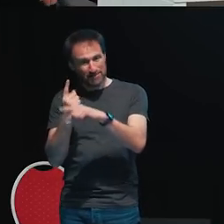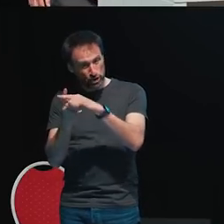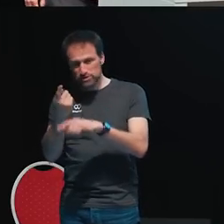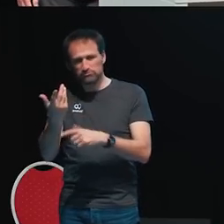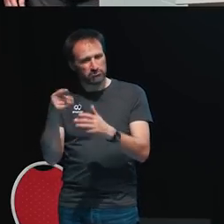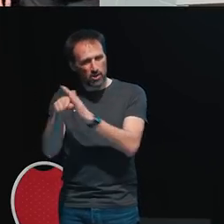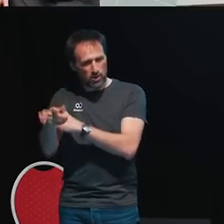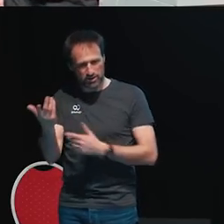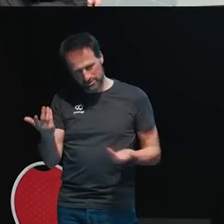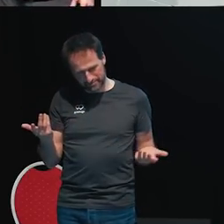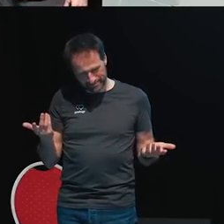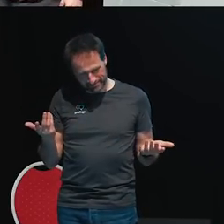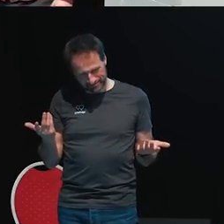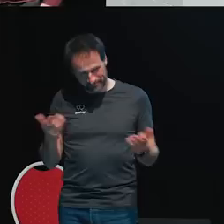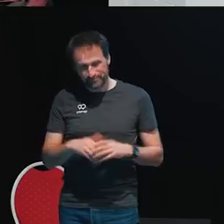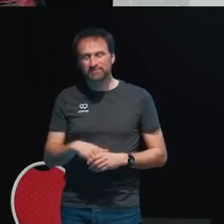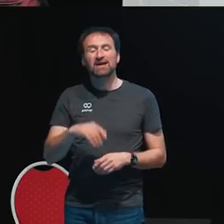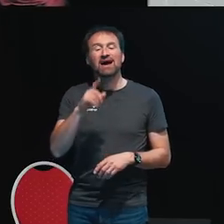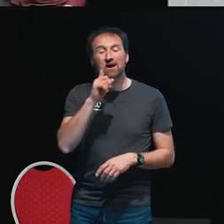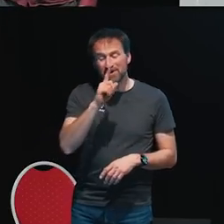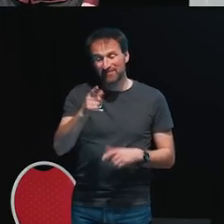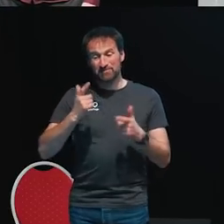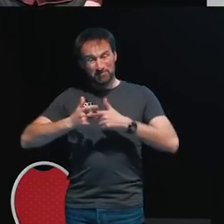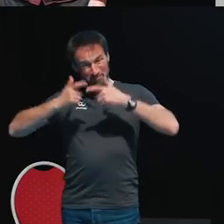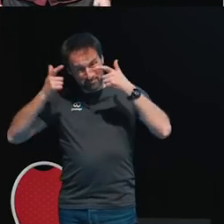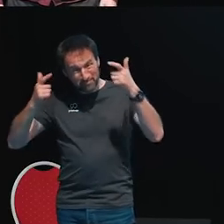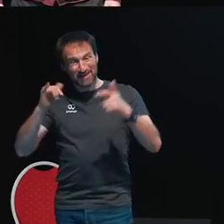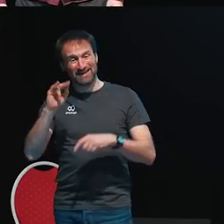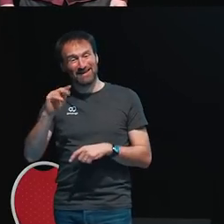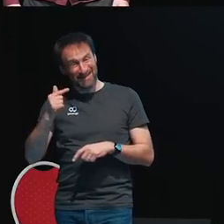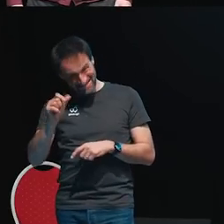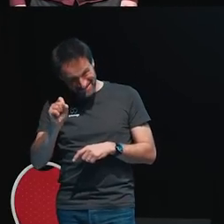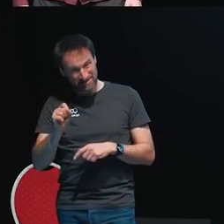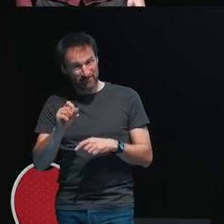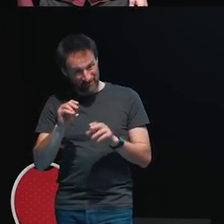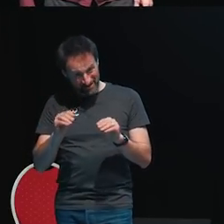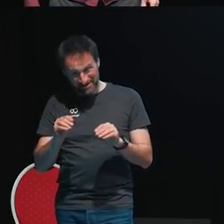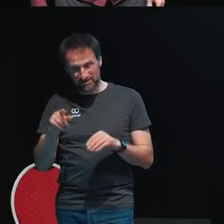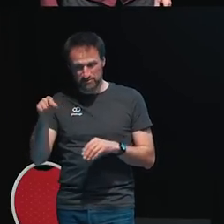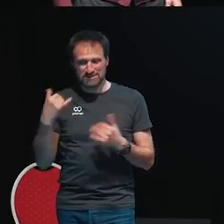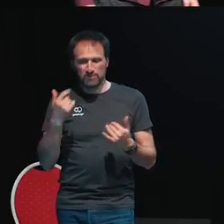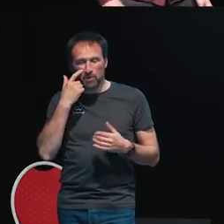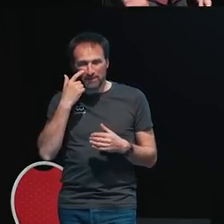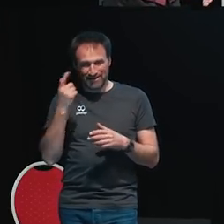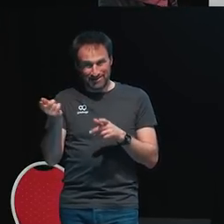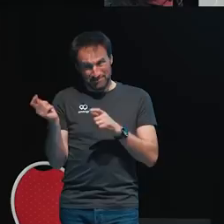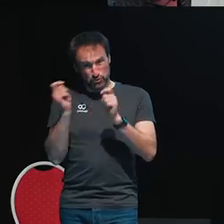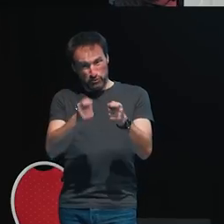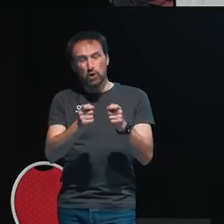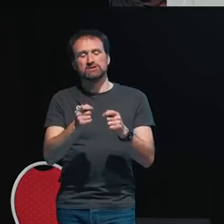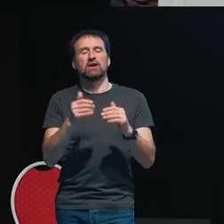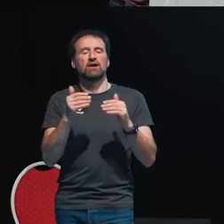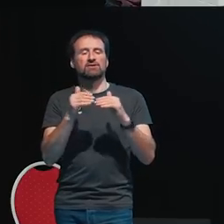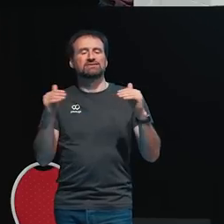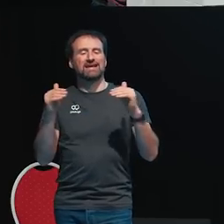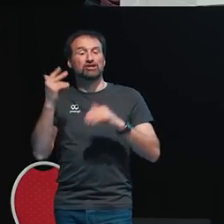On the other hand, if you use bigints, whose proposal is at stage 3 at the moment, you don't